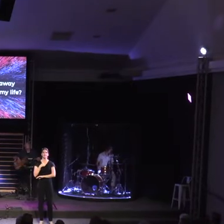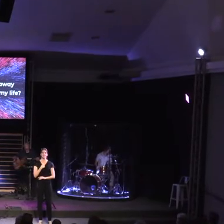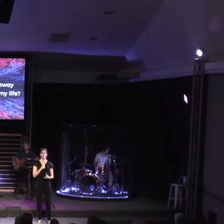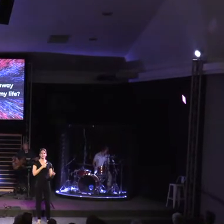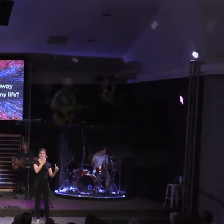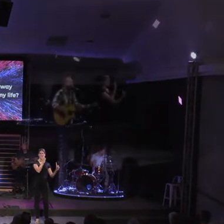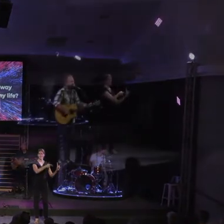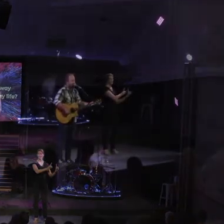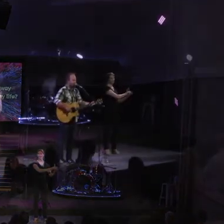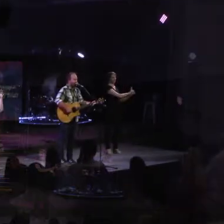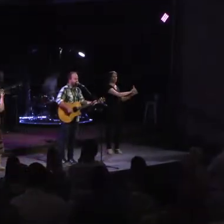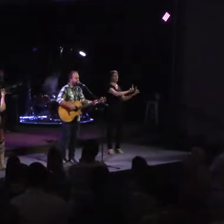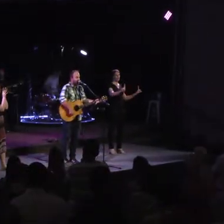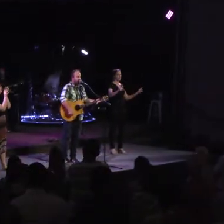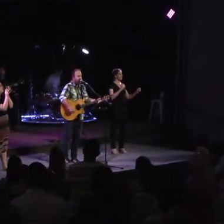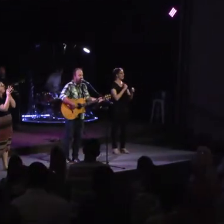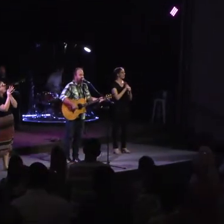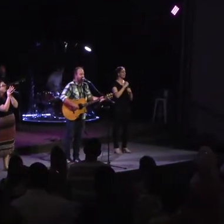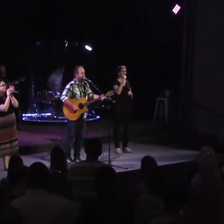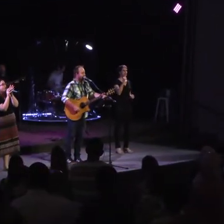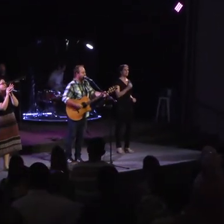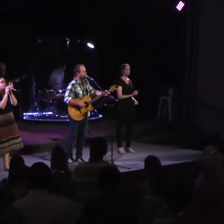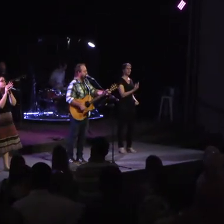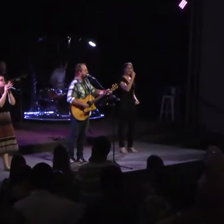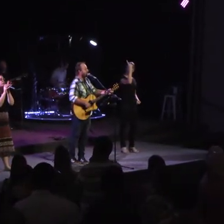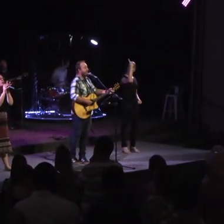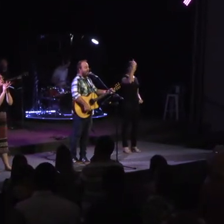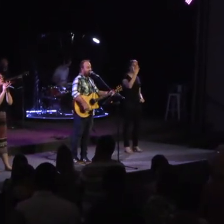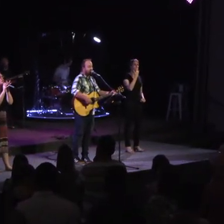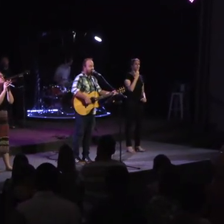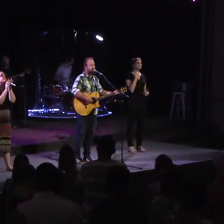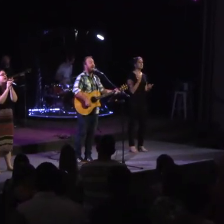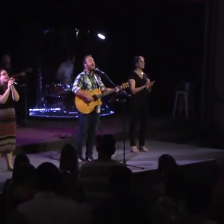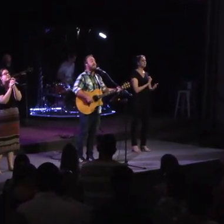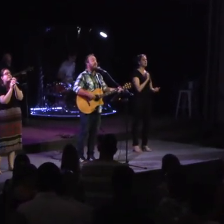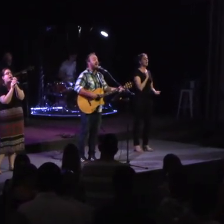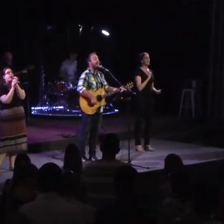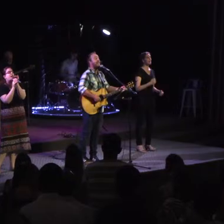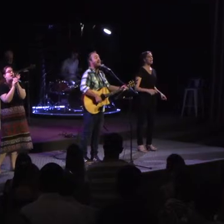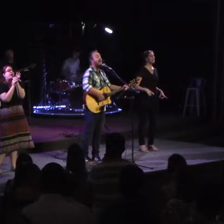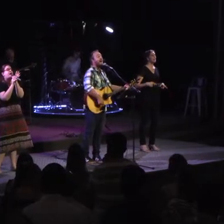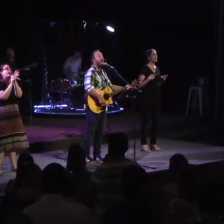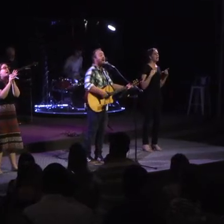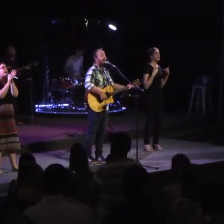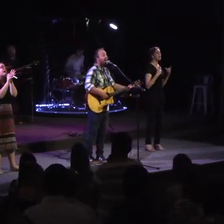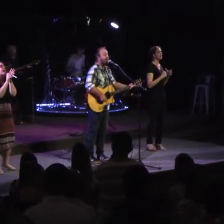Christ. How could I ever walk away from the one who saved my